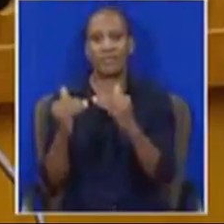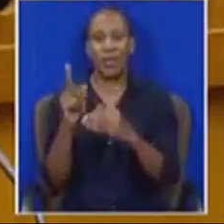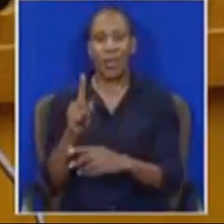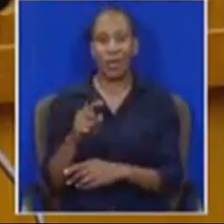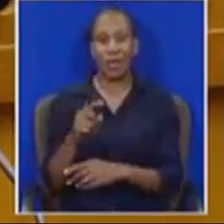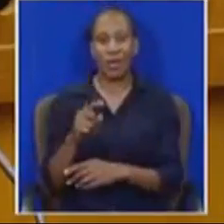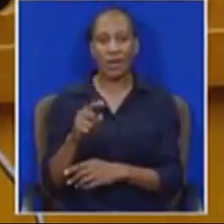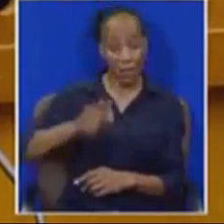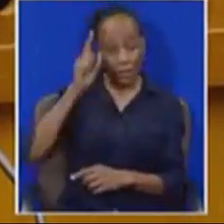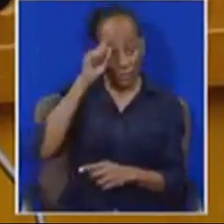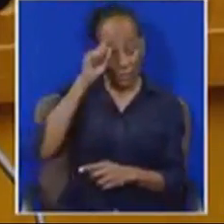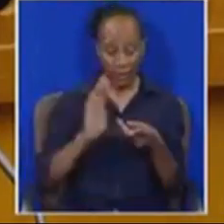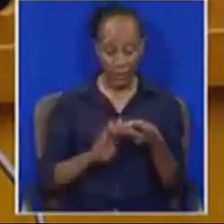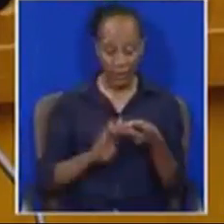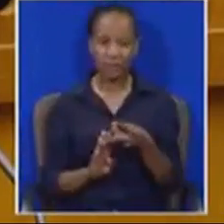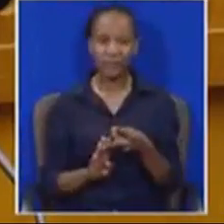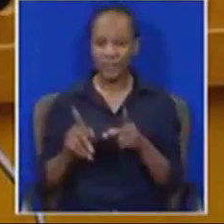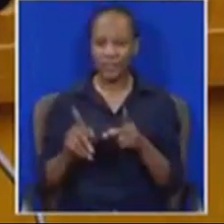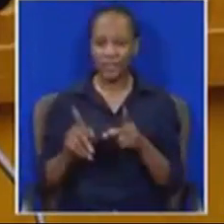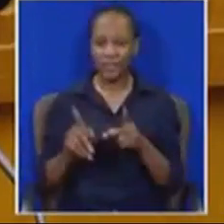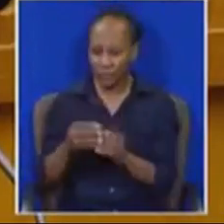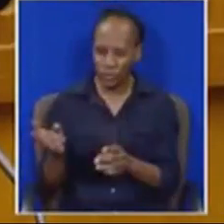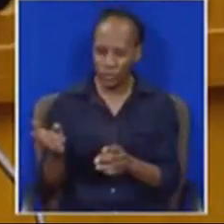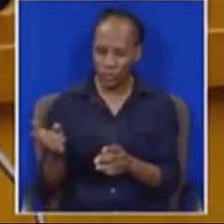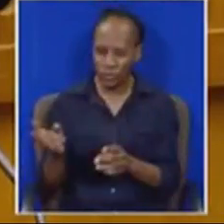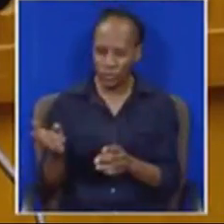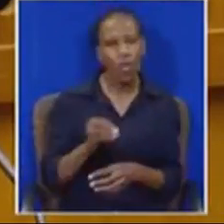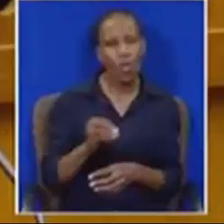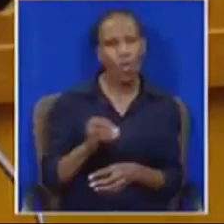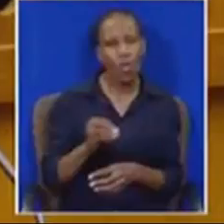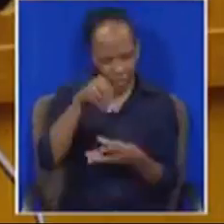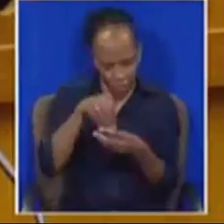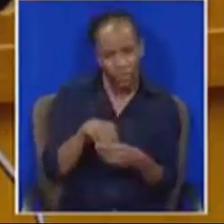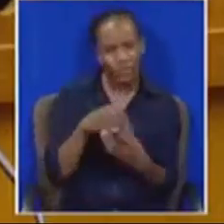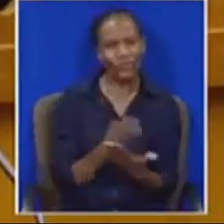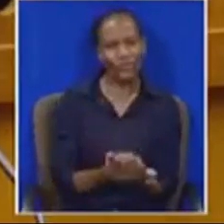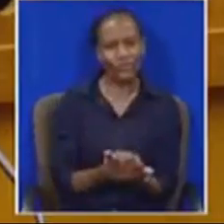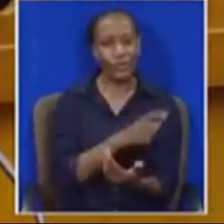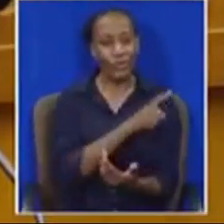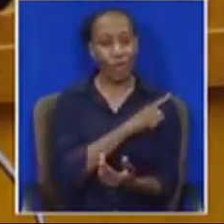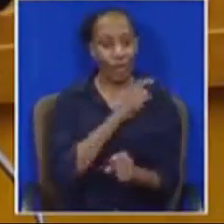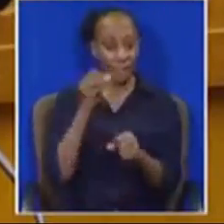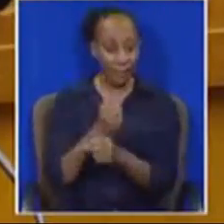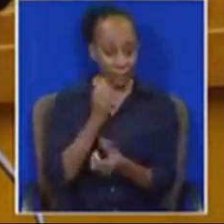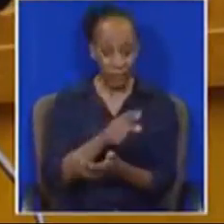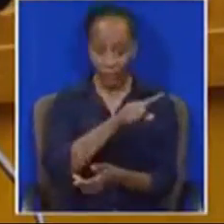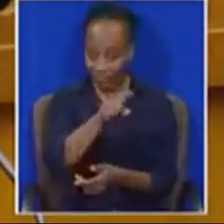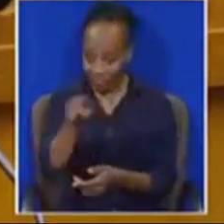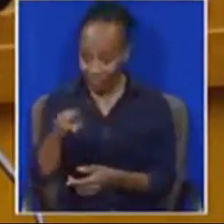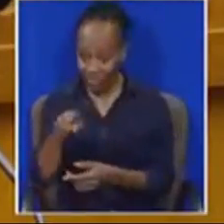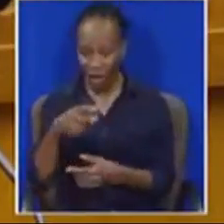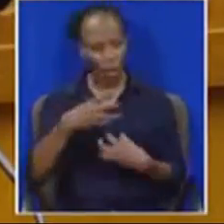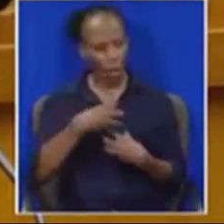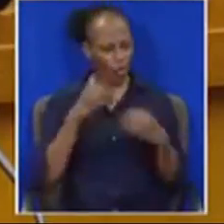Black women and our communities in the economy, ensuring that they are owners, they